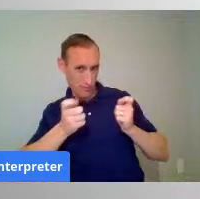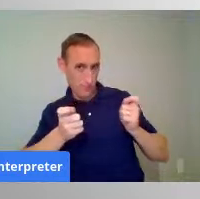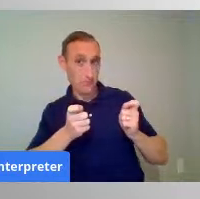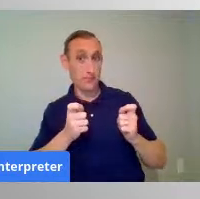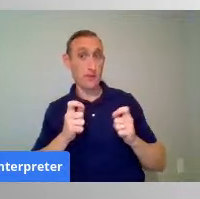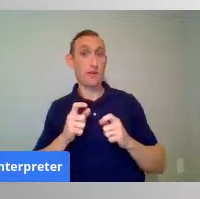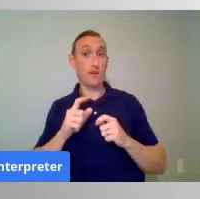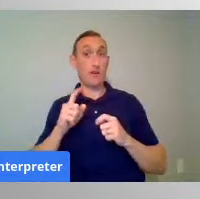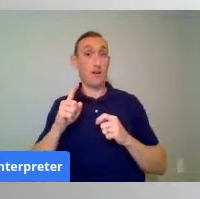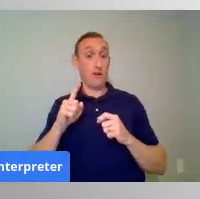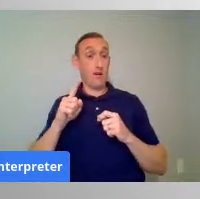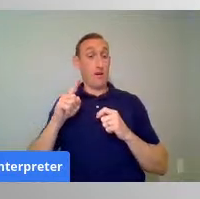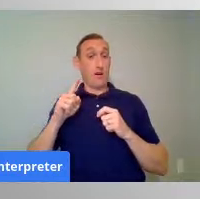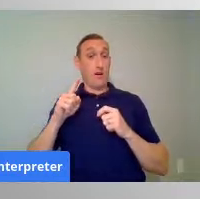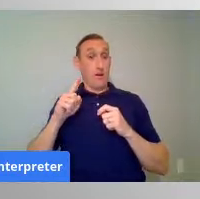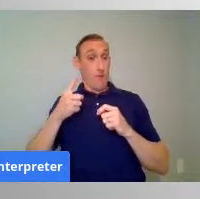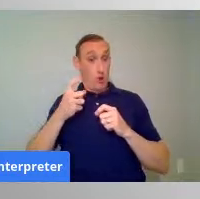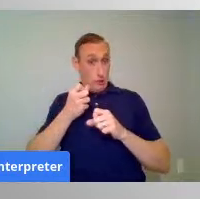it through a pandemic